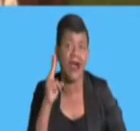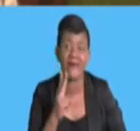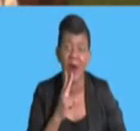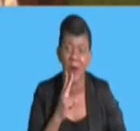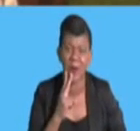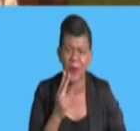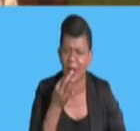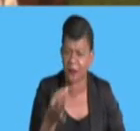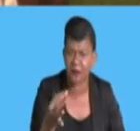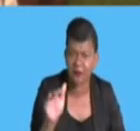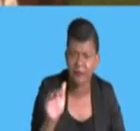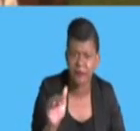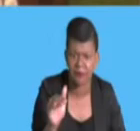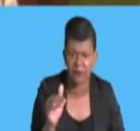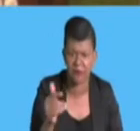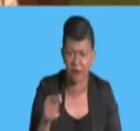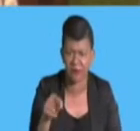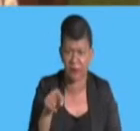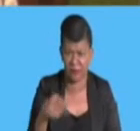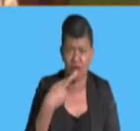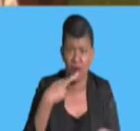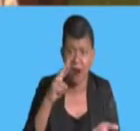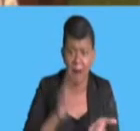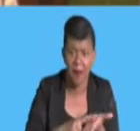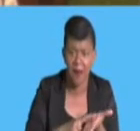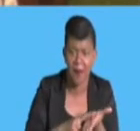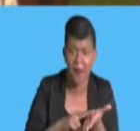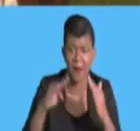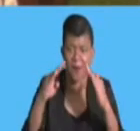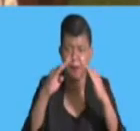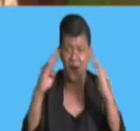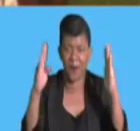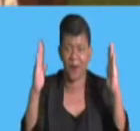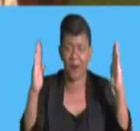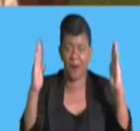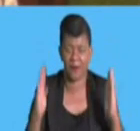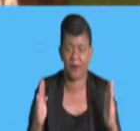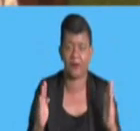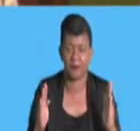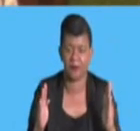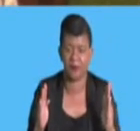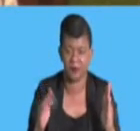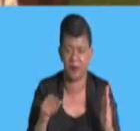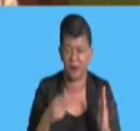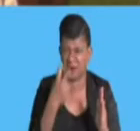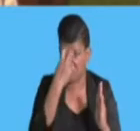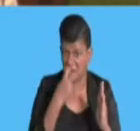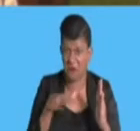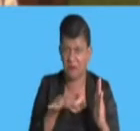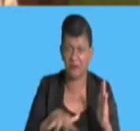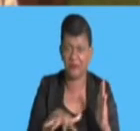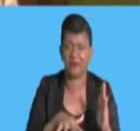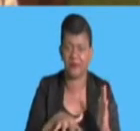in this House. Blaming past governments and using legacy problems is the old and worn-out crutch some on the government